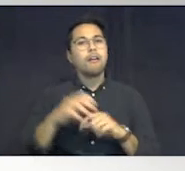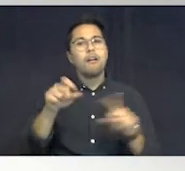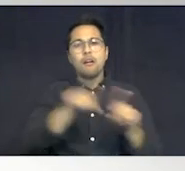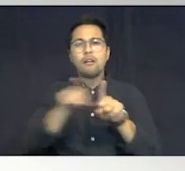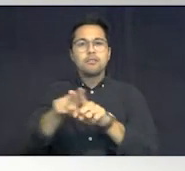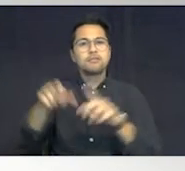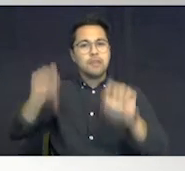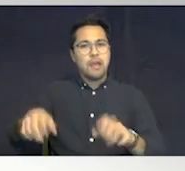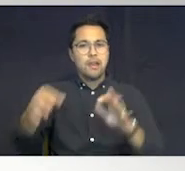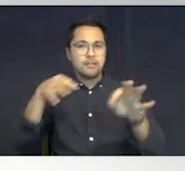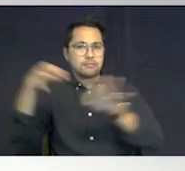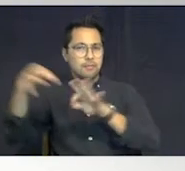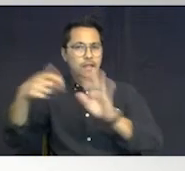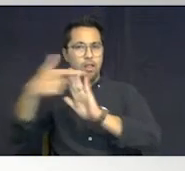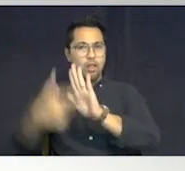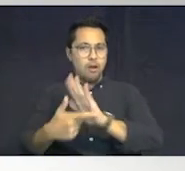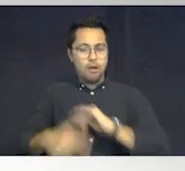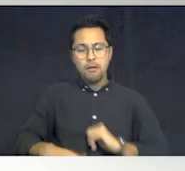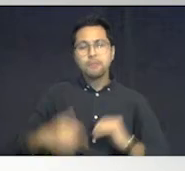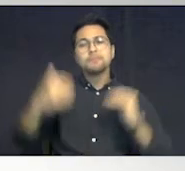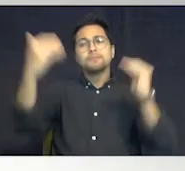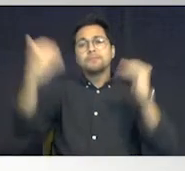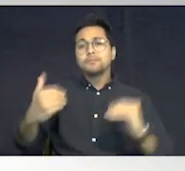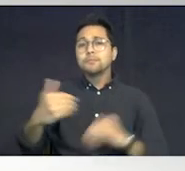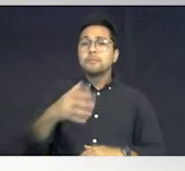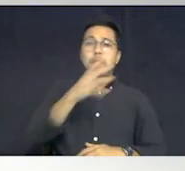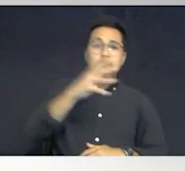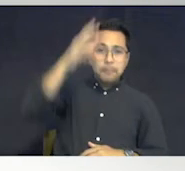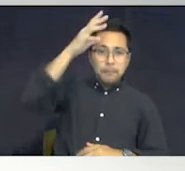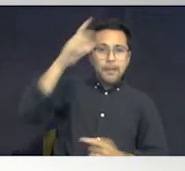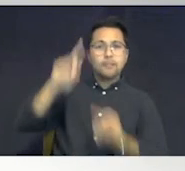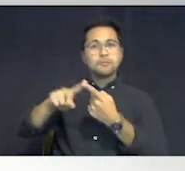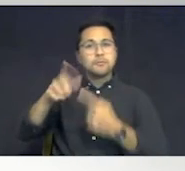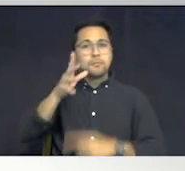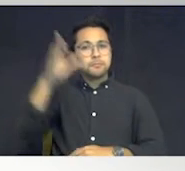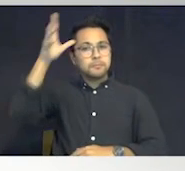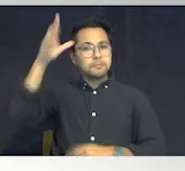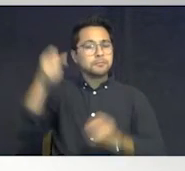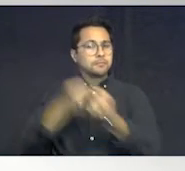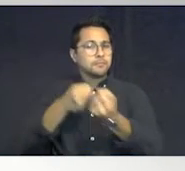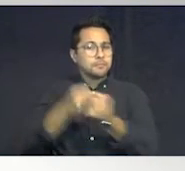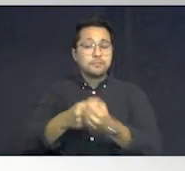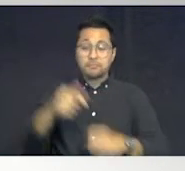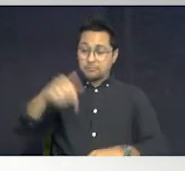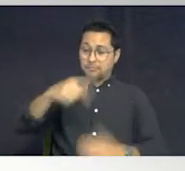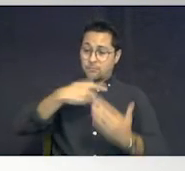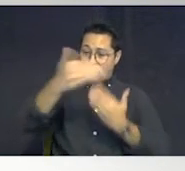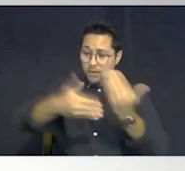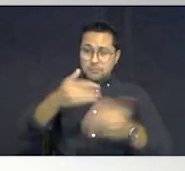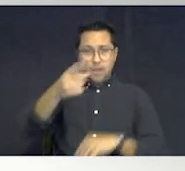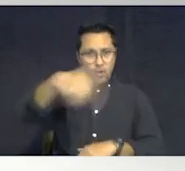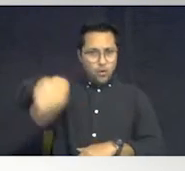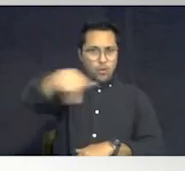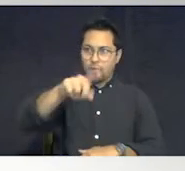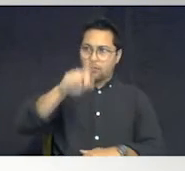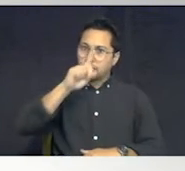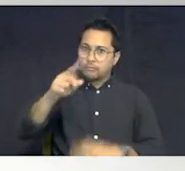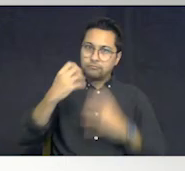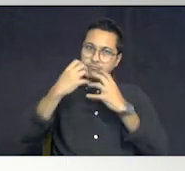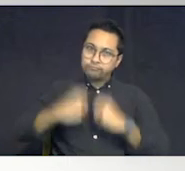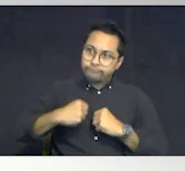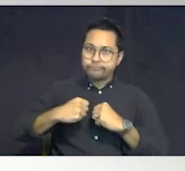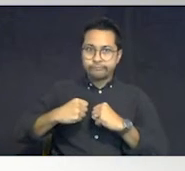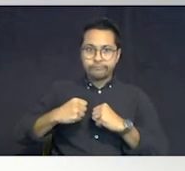Finally, in this stage, there's parent-to-parent assistance. This process recognizes that you all, parents, are a valuable source of assistance to